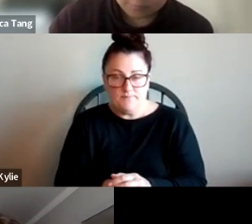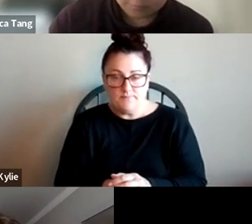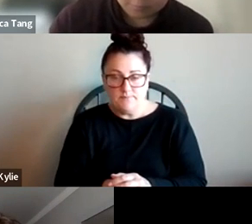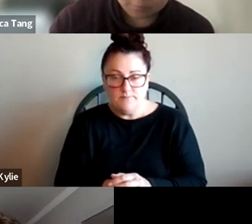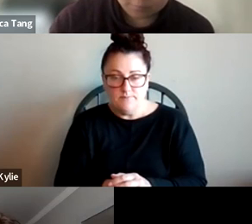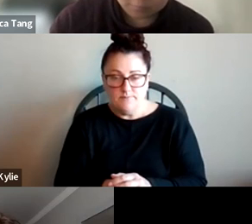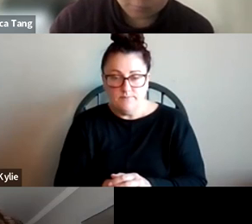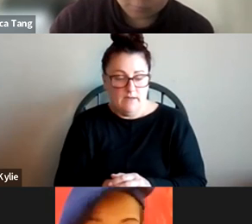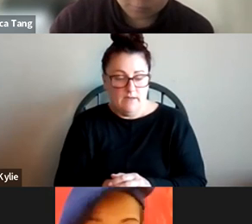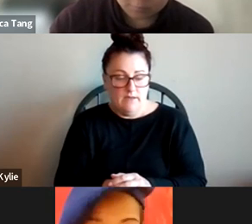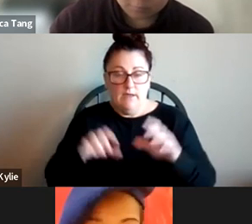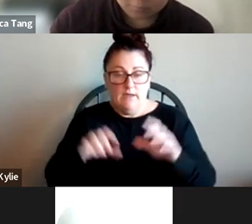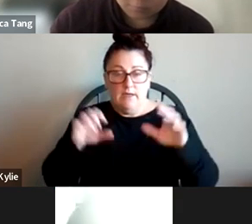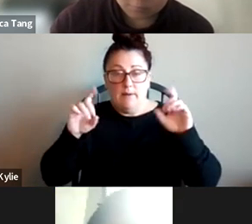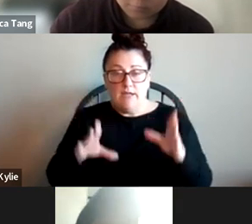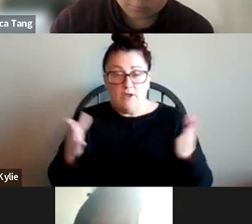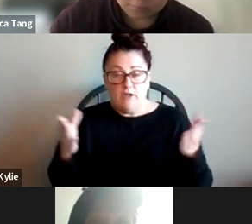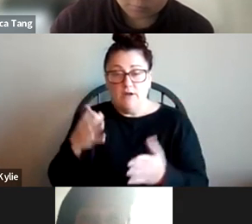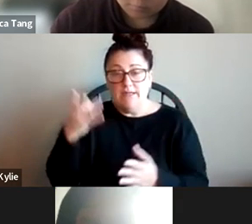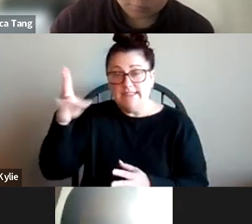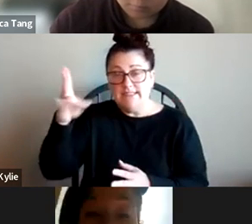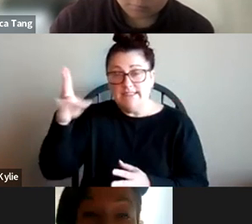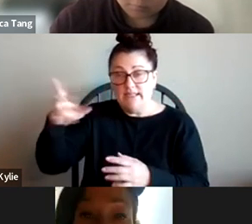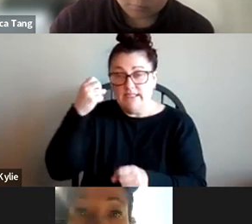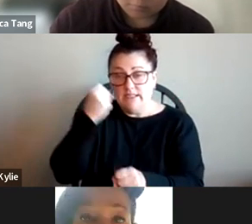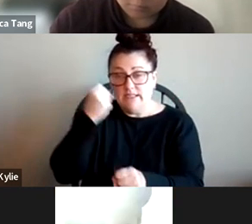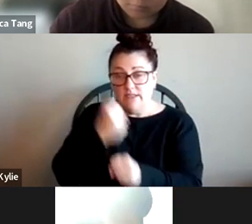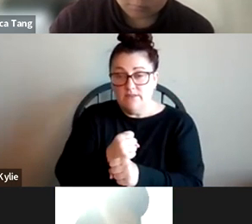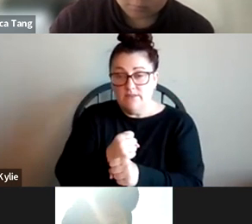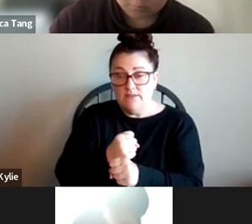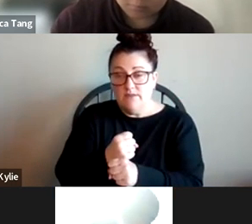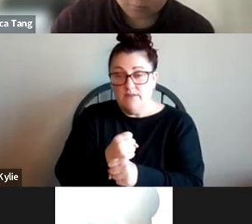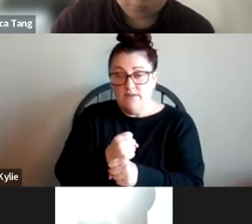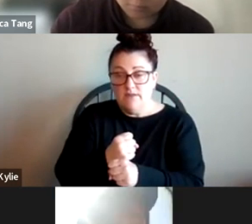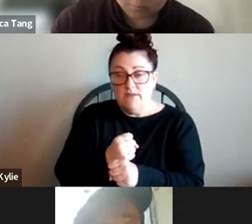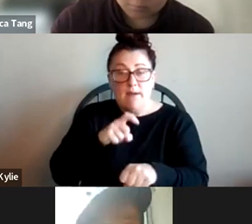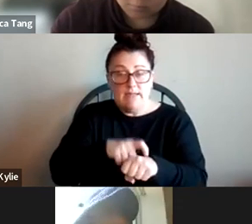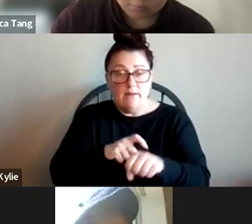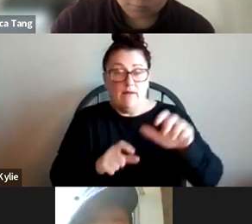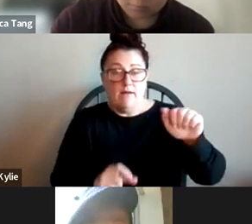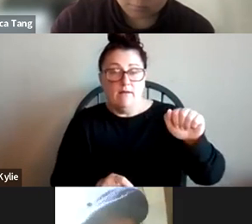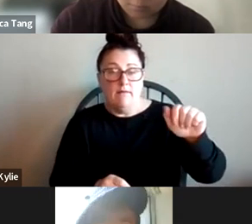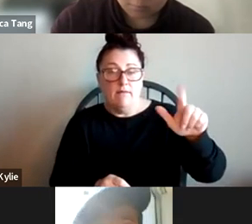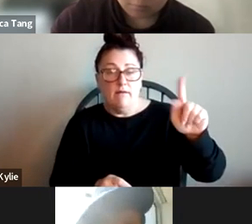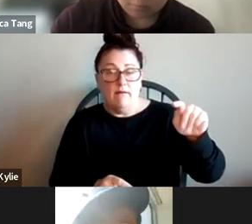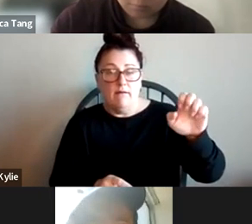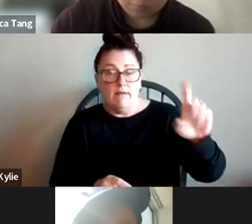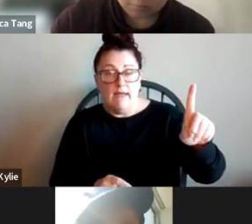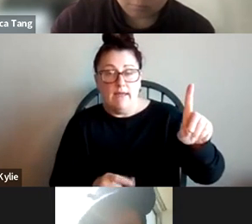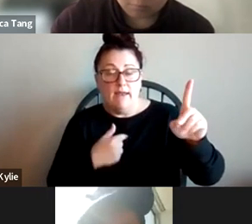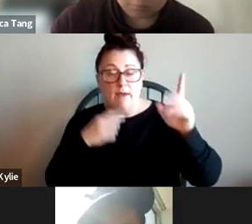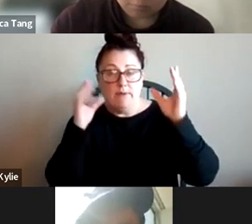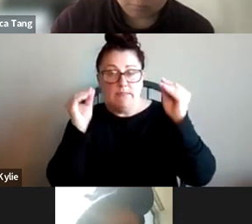I've been an educator in BPS for 17 years. All of my time has been in alt ed. I began as a